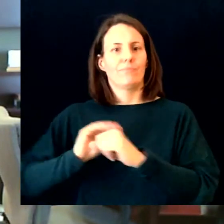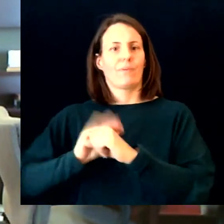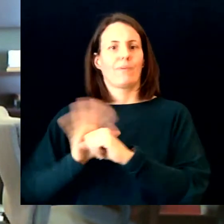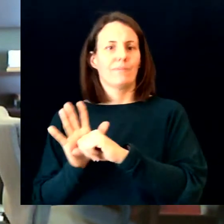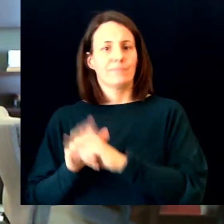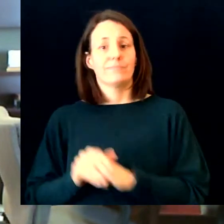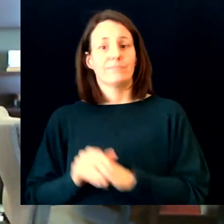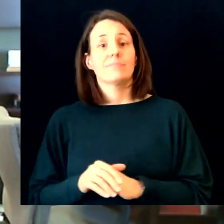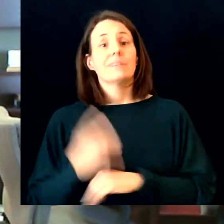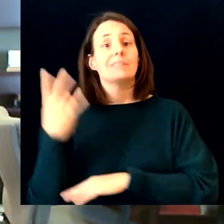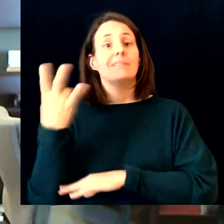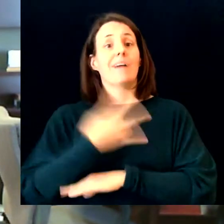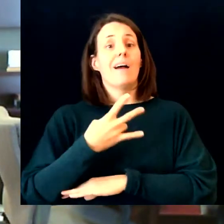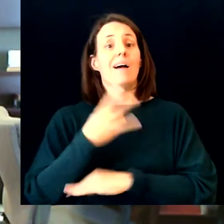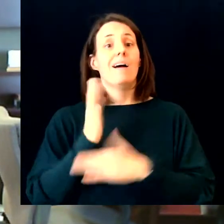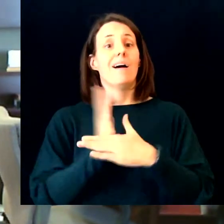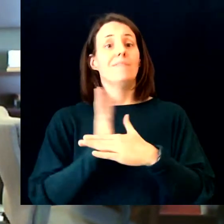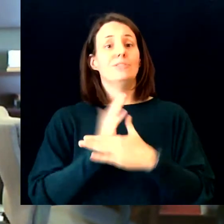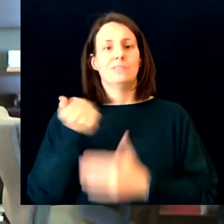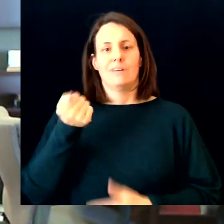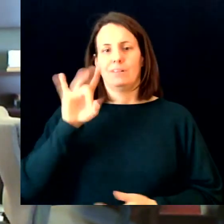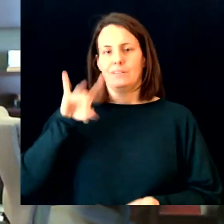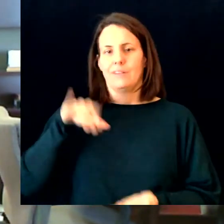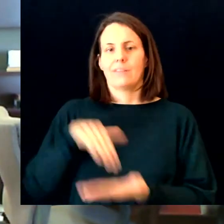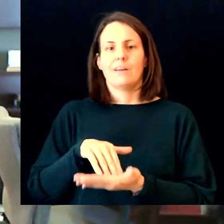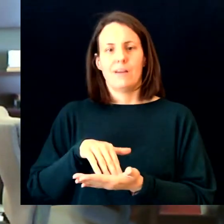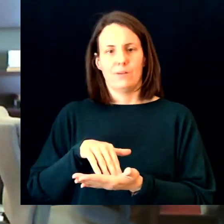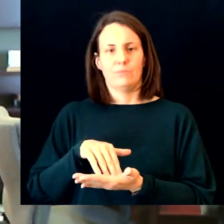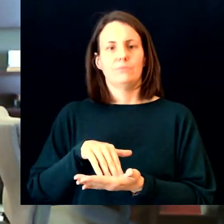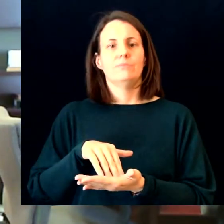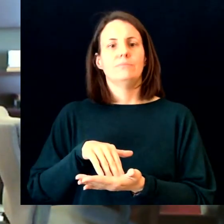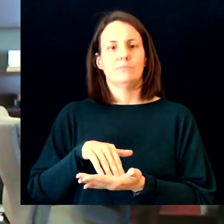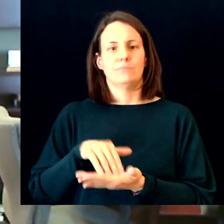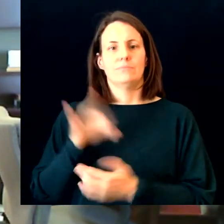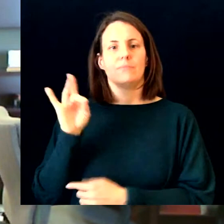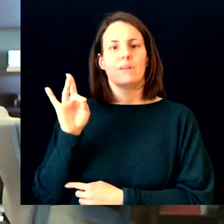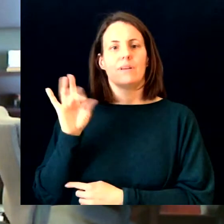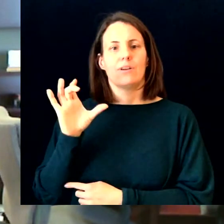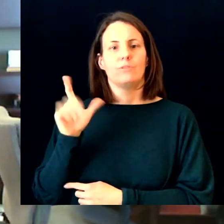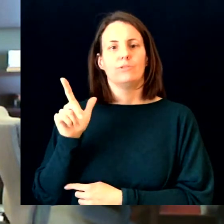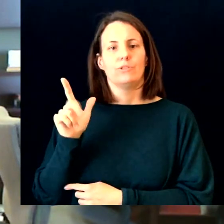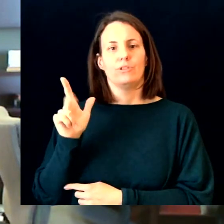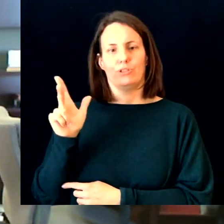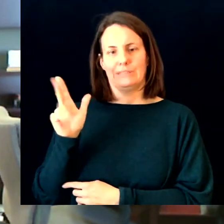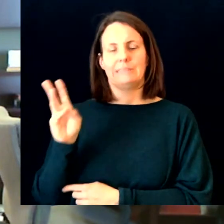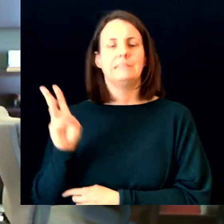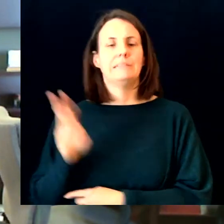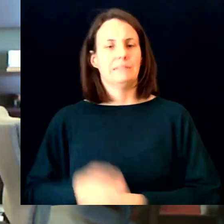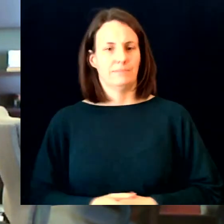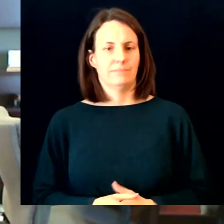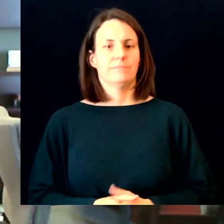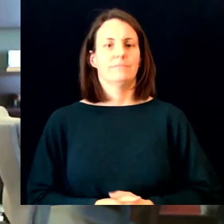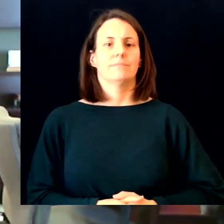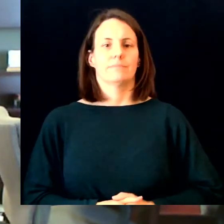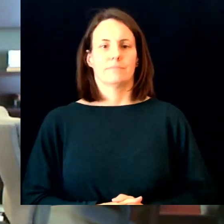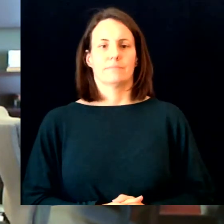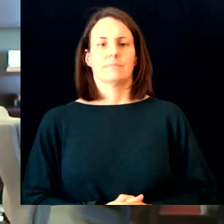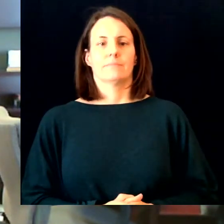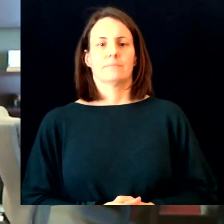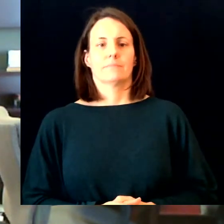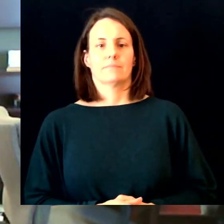18,836. Like other states, Wisconsin has seen an increase in the number of pediatric hospitalizations associated